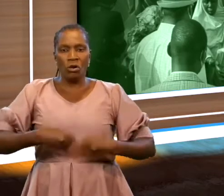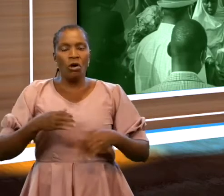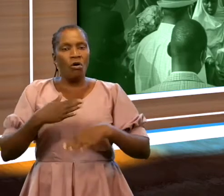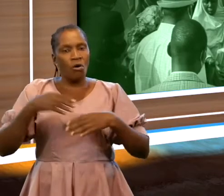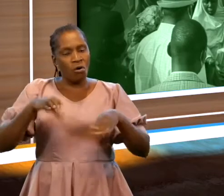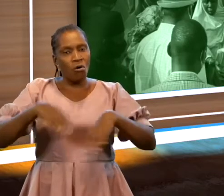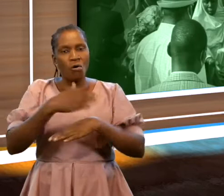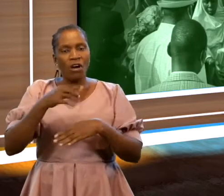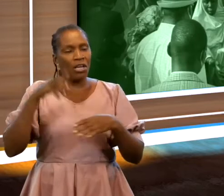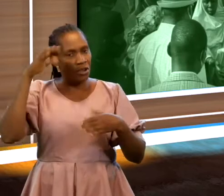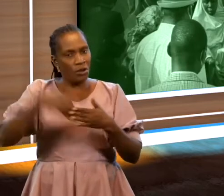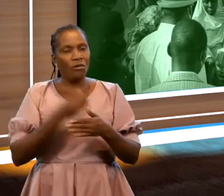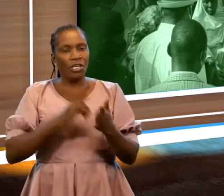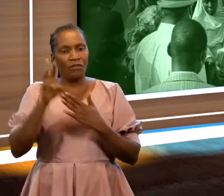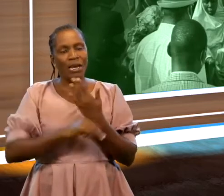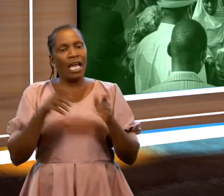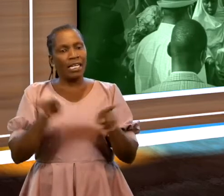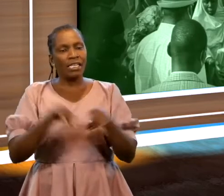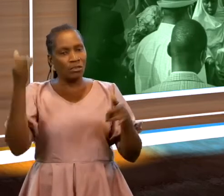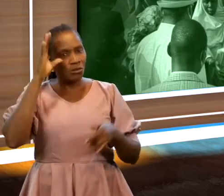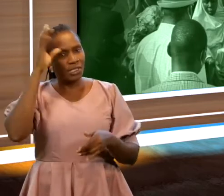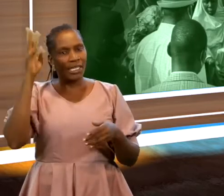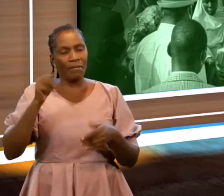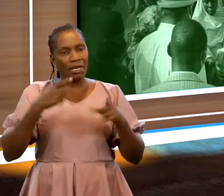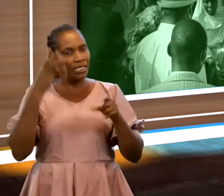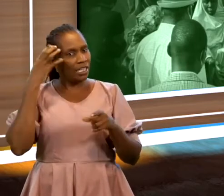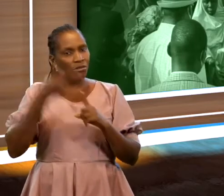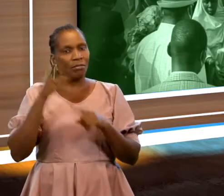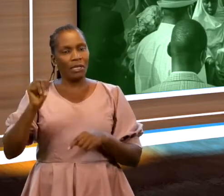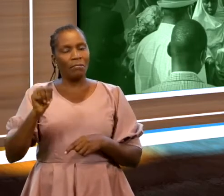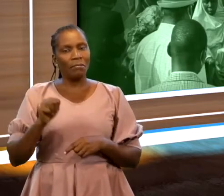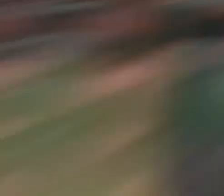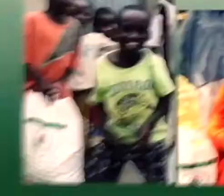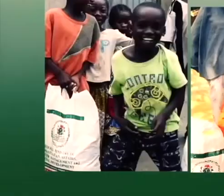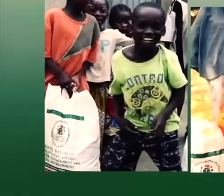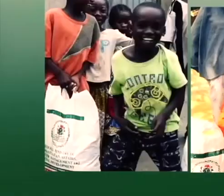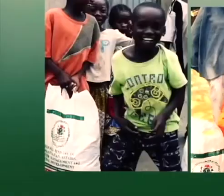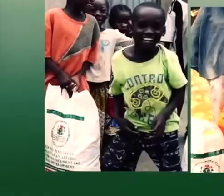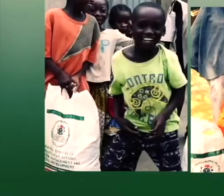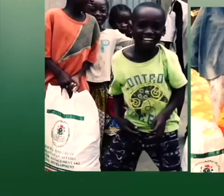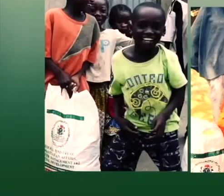delight over recent developments in the country as it concerns them. Let's hear from them.